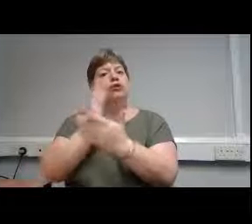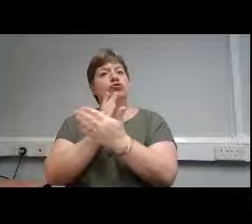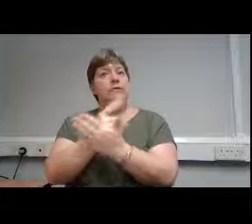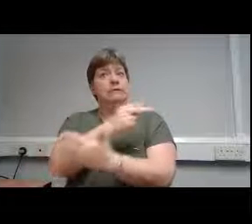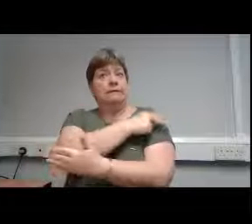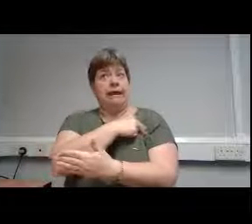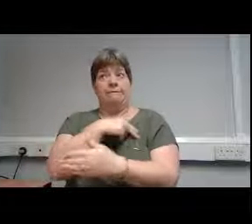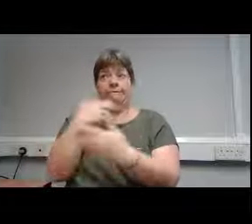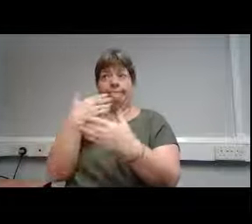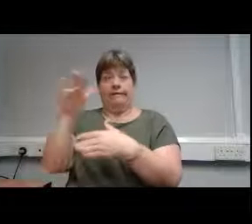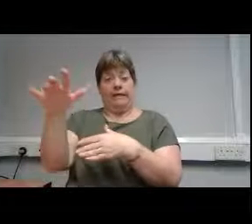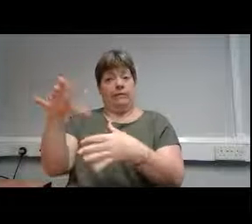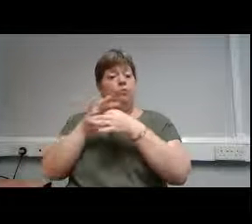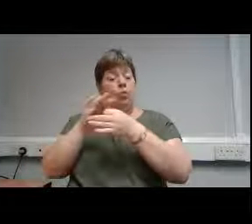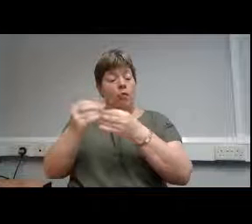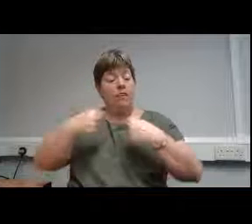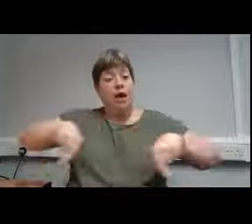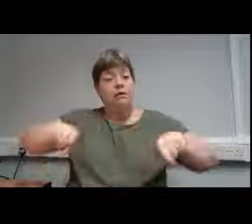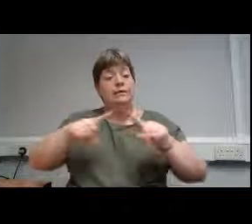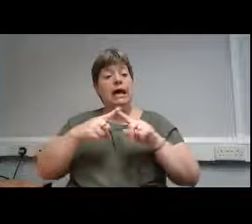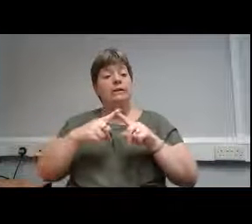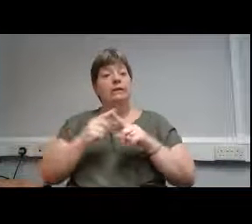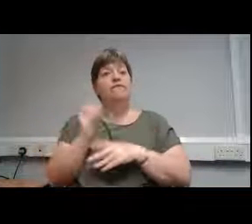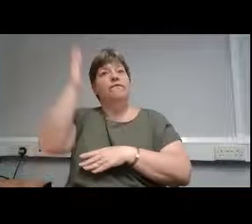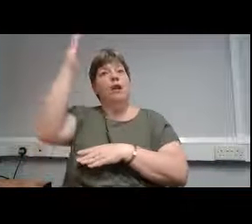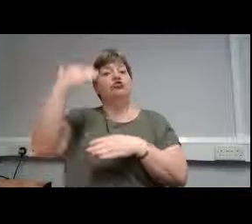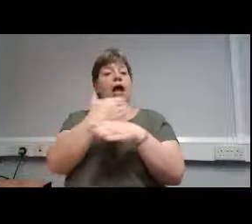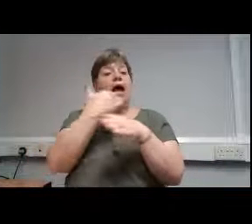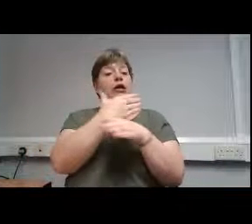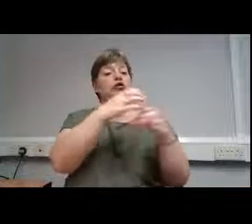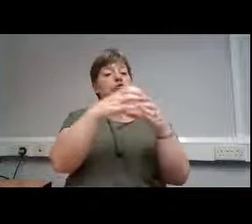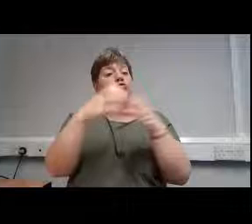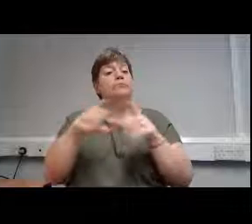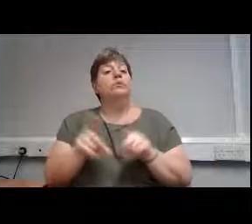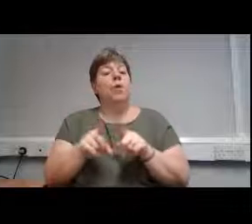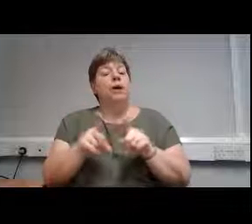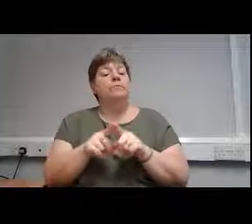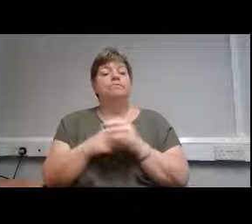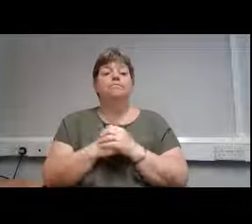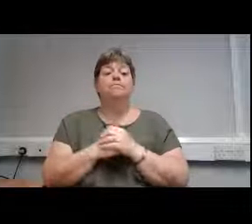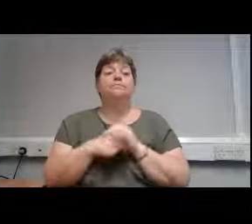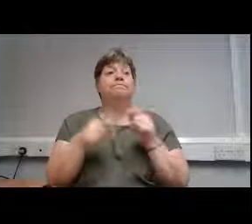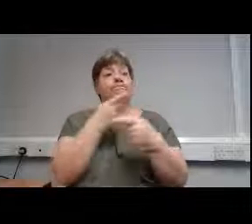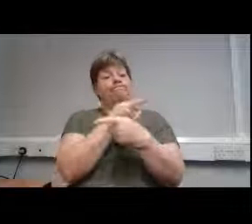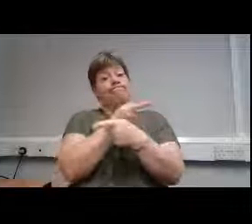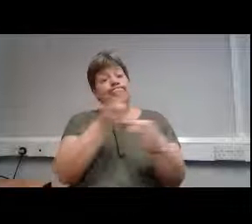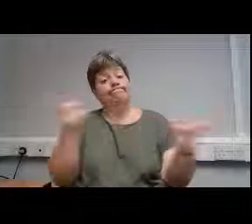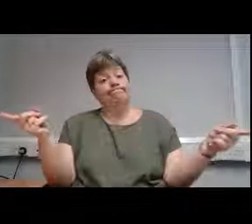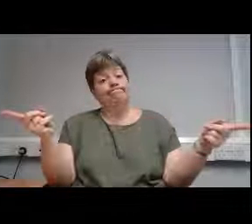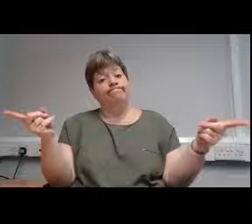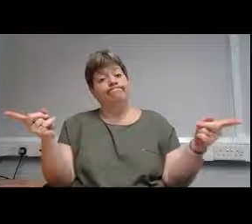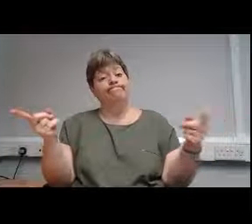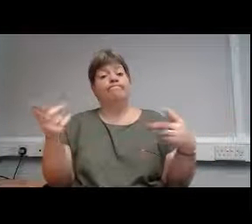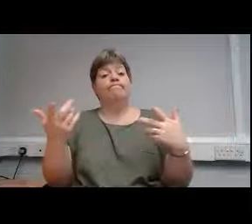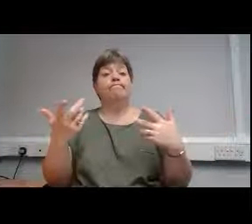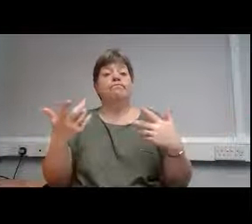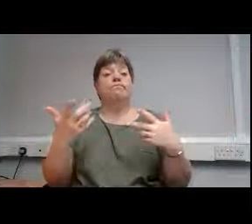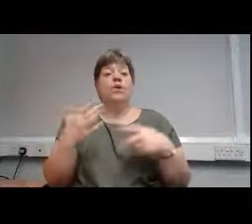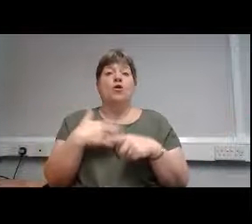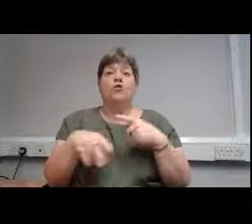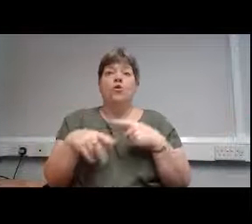with us, and also voluntary action groups too. Those staff, social prescribers, health